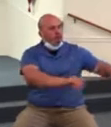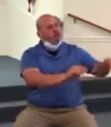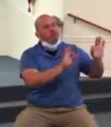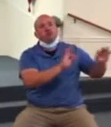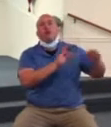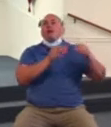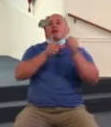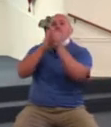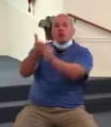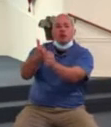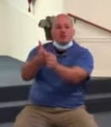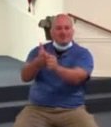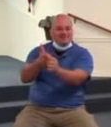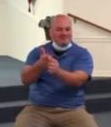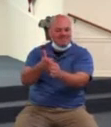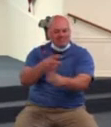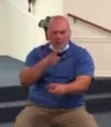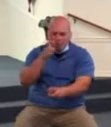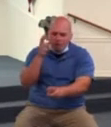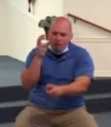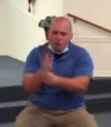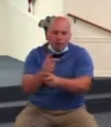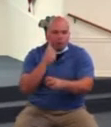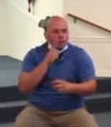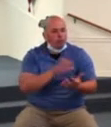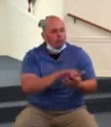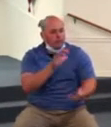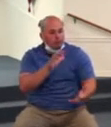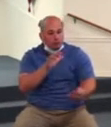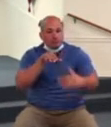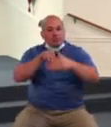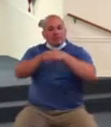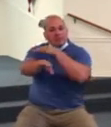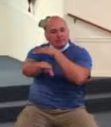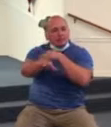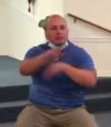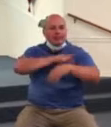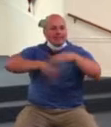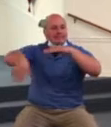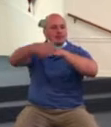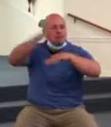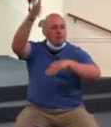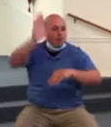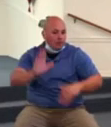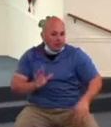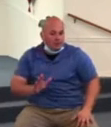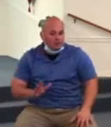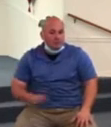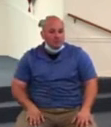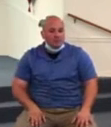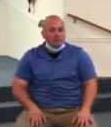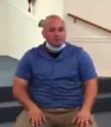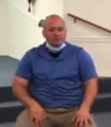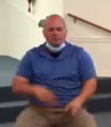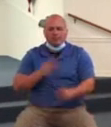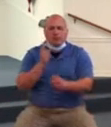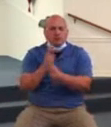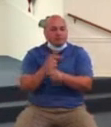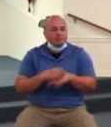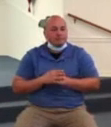God. It's just so hard to put your trust in God and not in money.